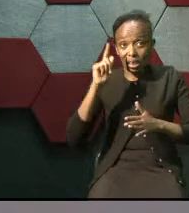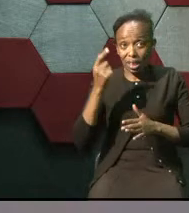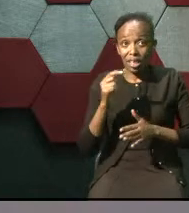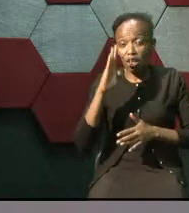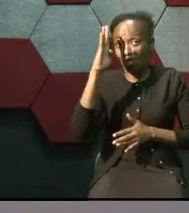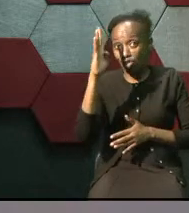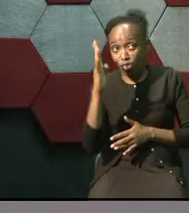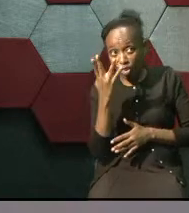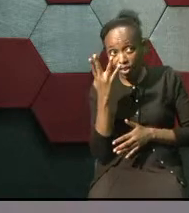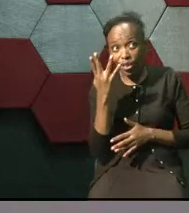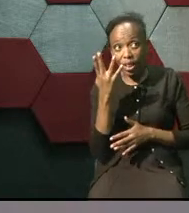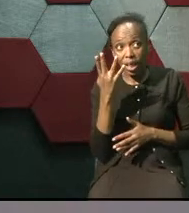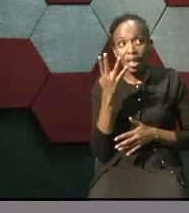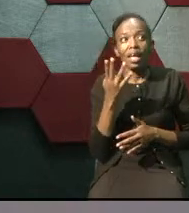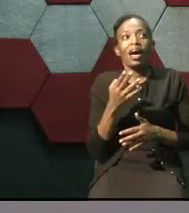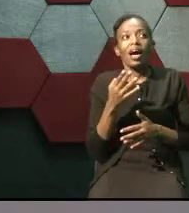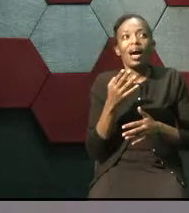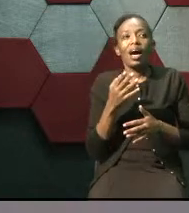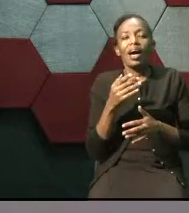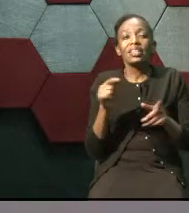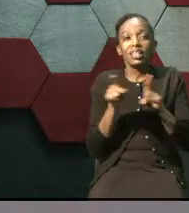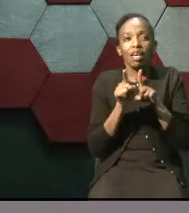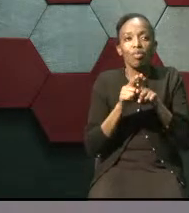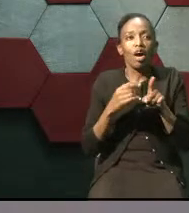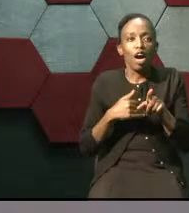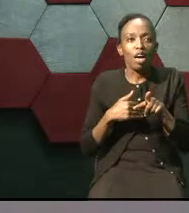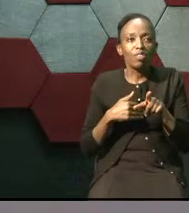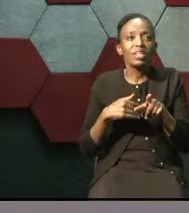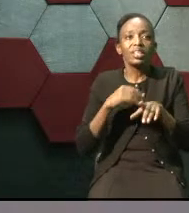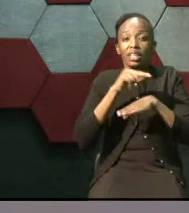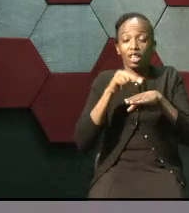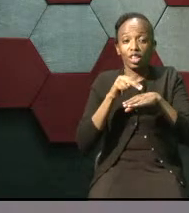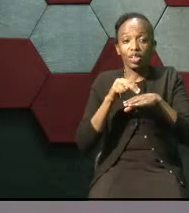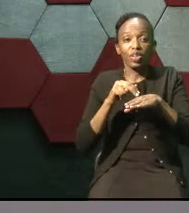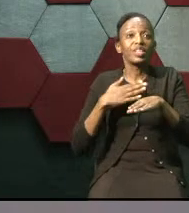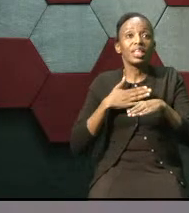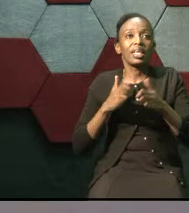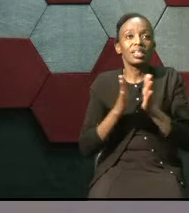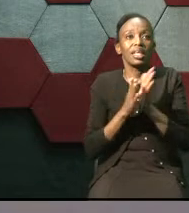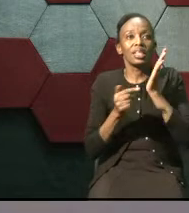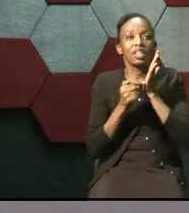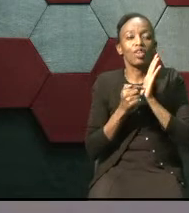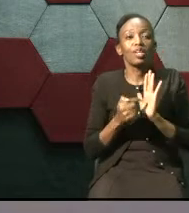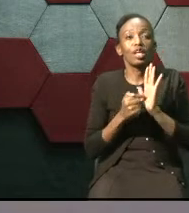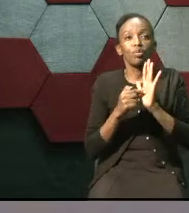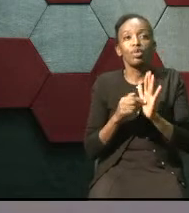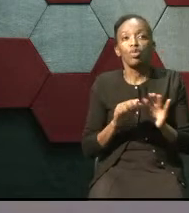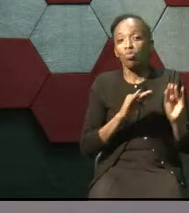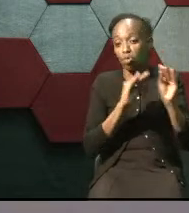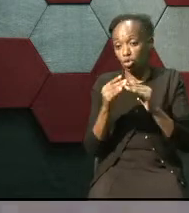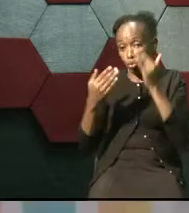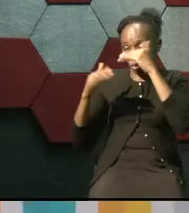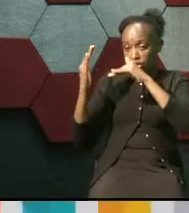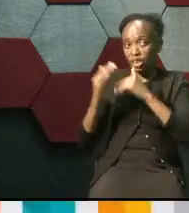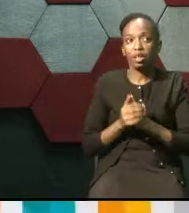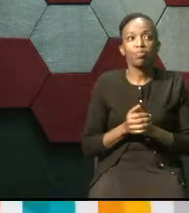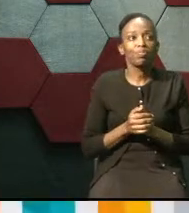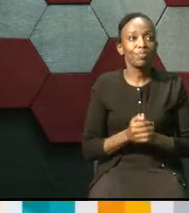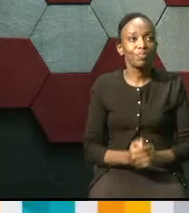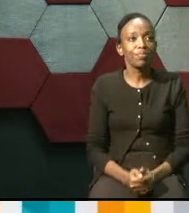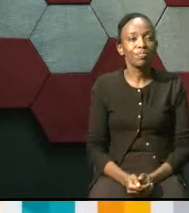try squeeze online version as well. National Science and Technology Exhibition. Over to you, Prof.